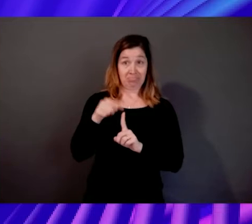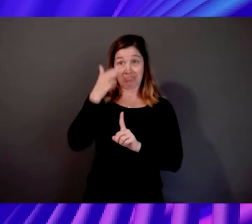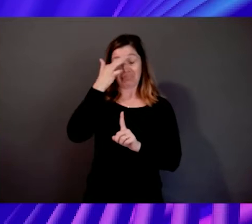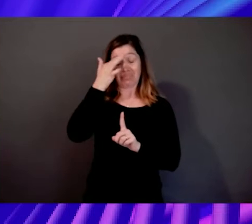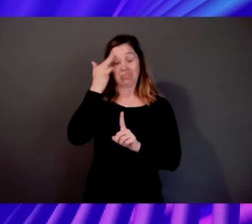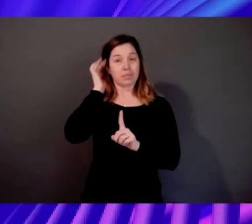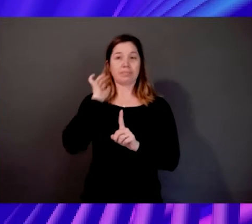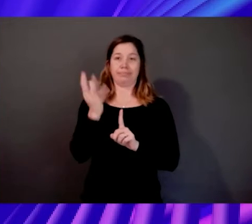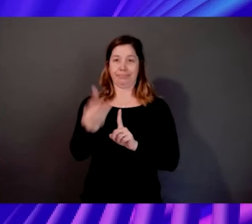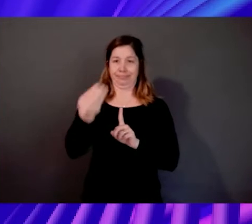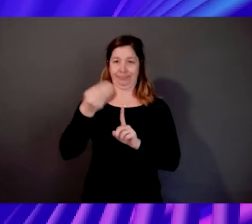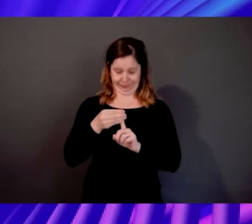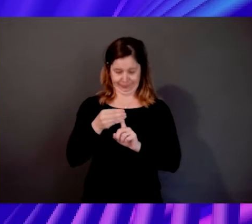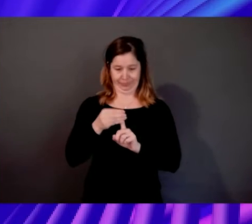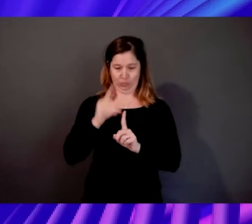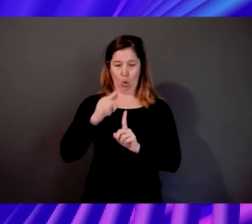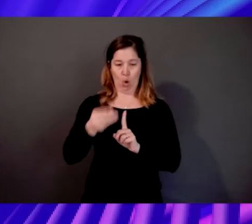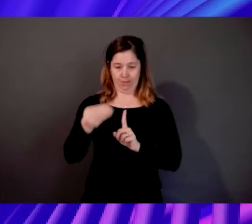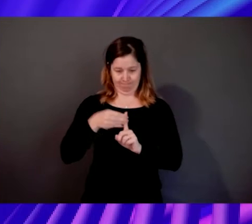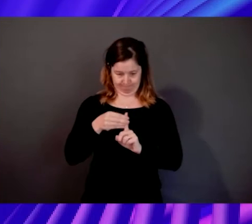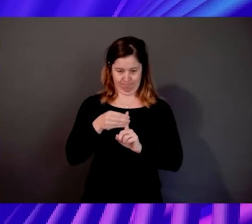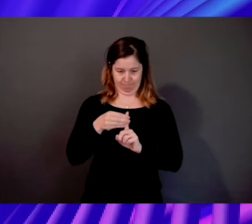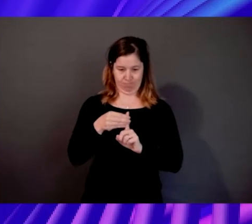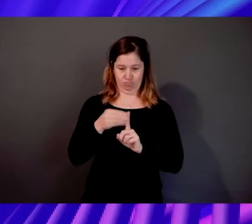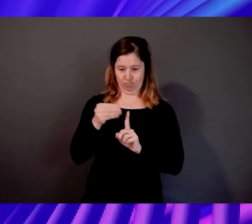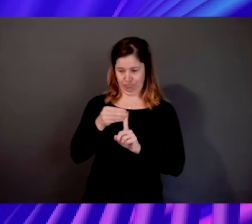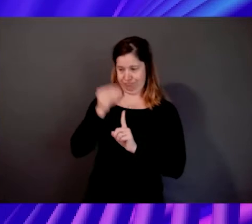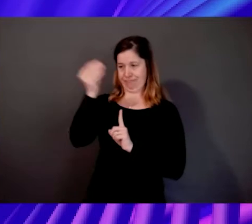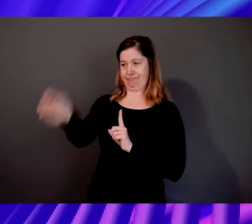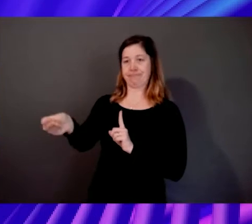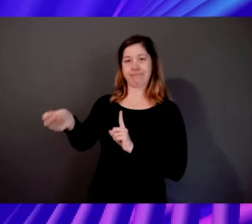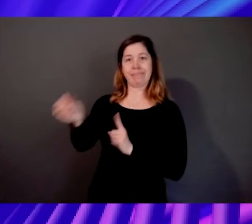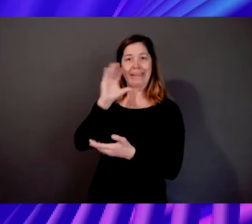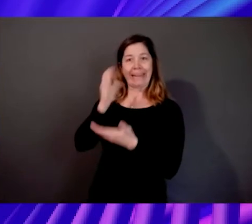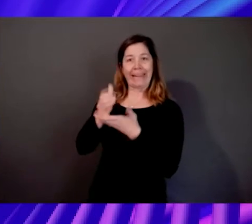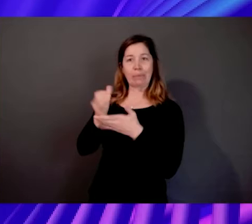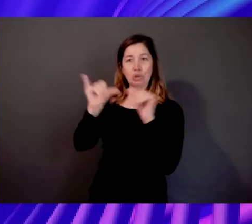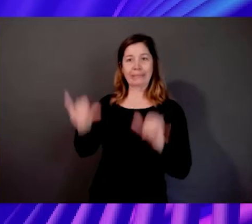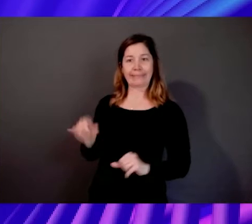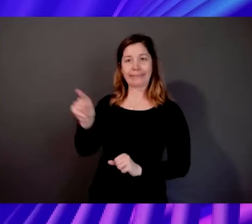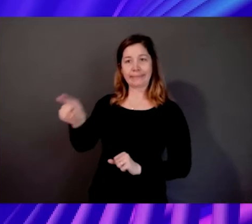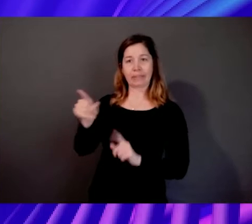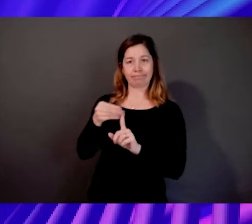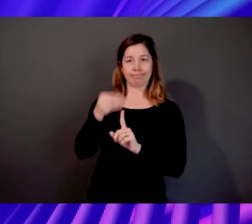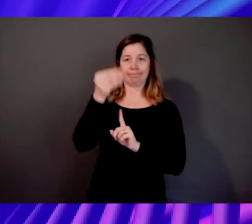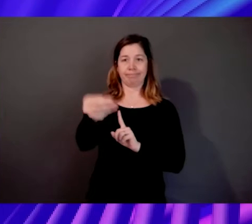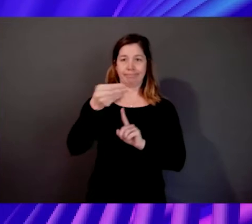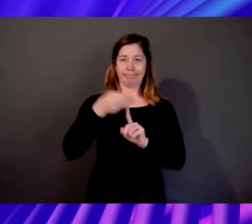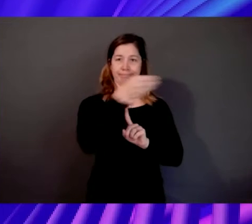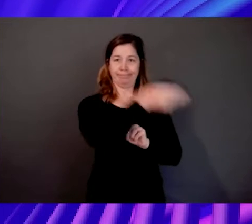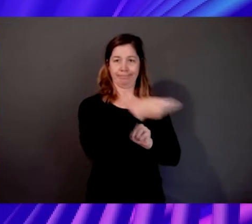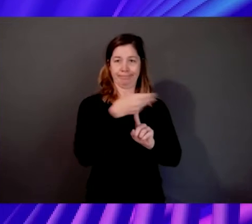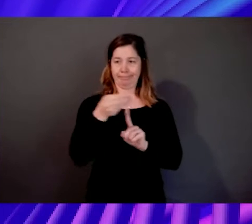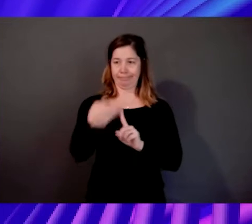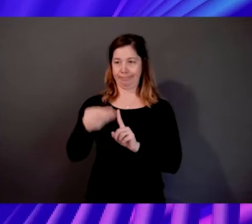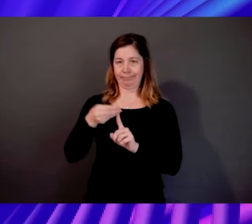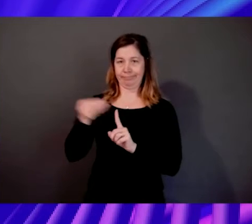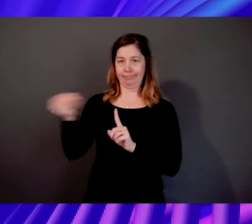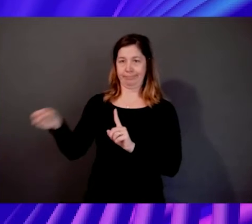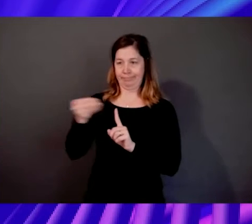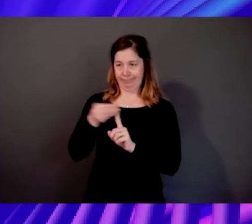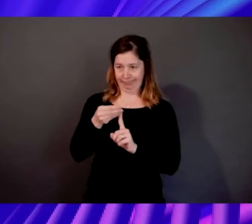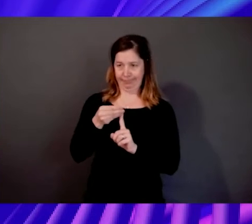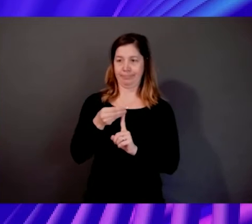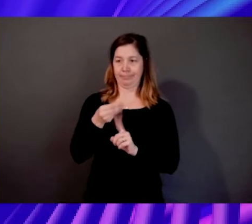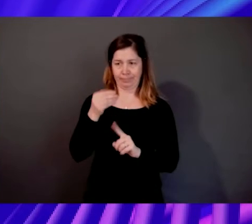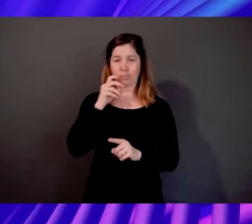start communicating with, for example, maybe an inventory system or an inventory service. It's going to say that, hey, we have an order from the end user, so give me whether